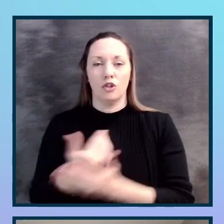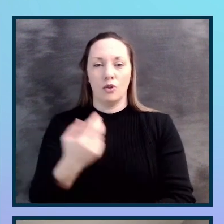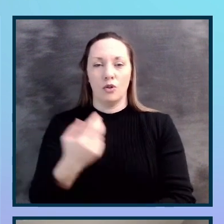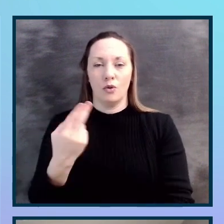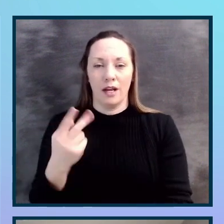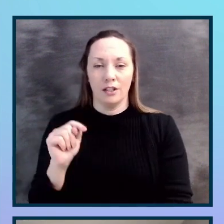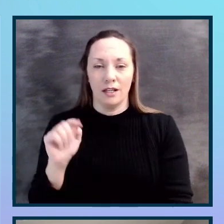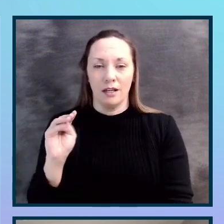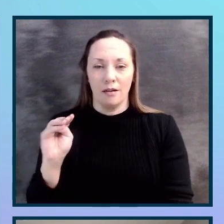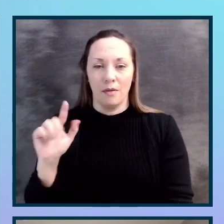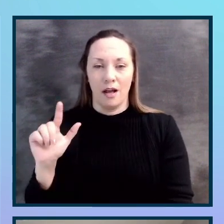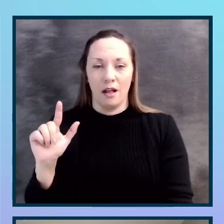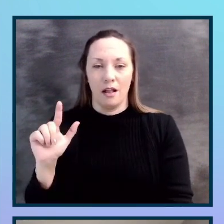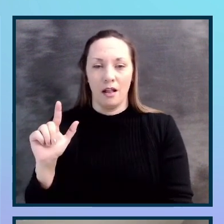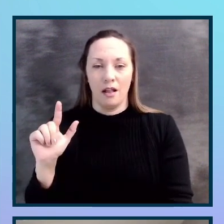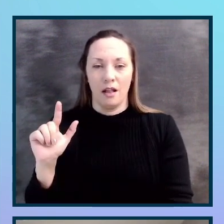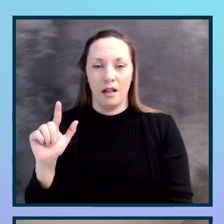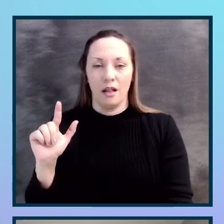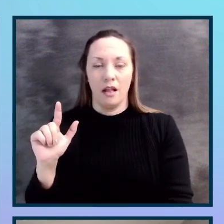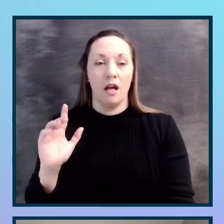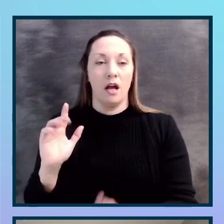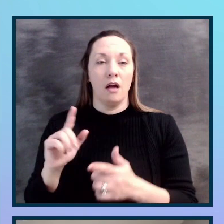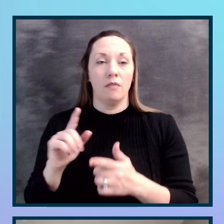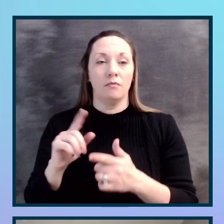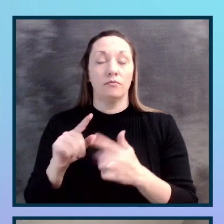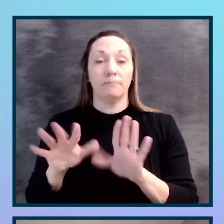go into that demo for Java.